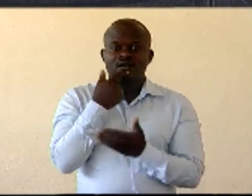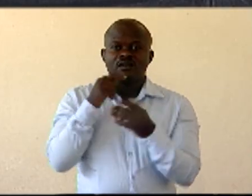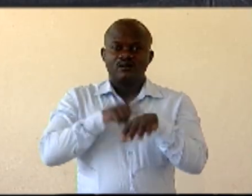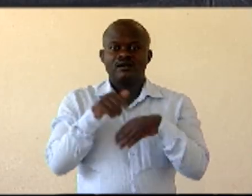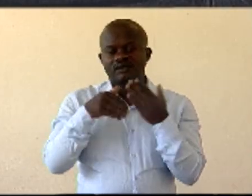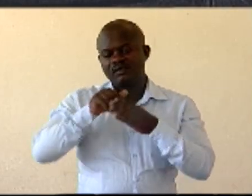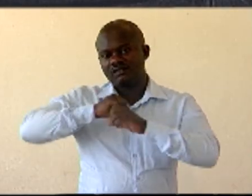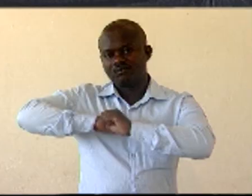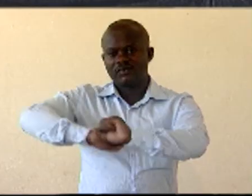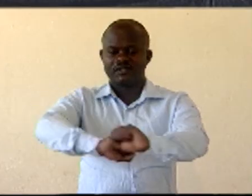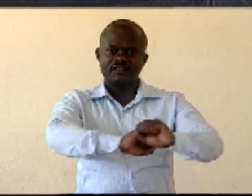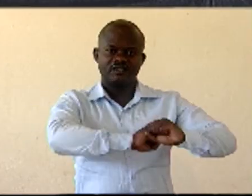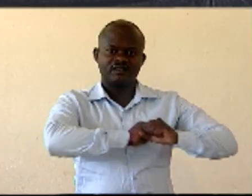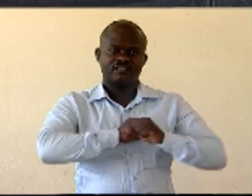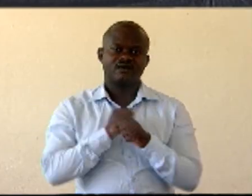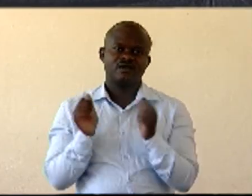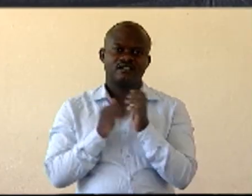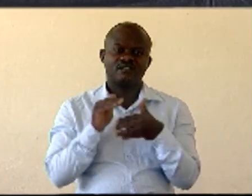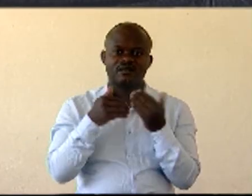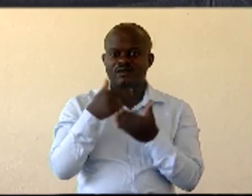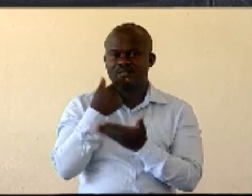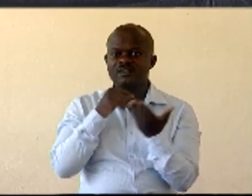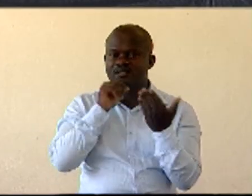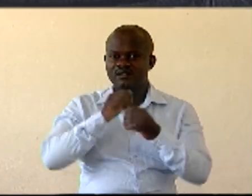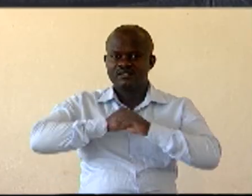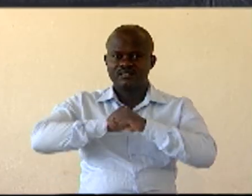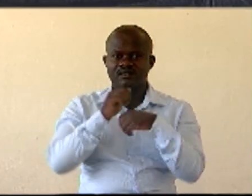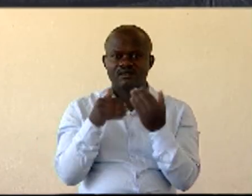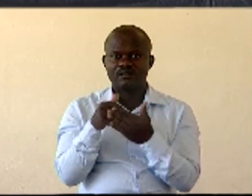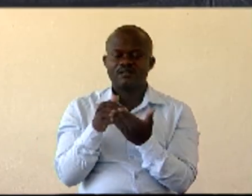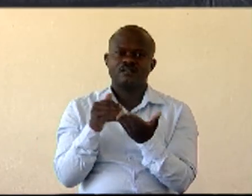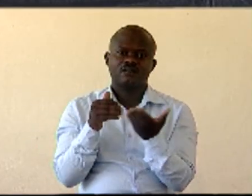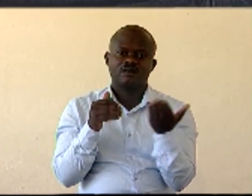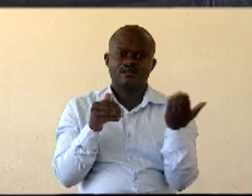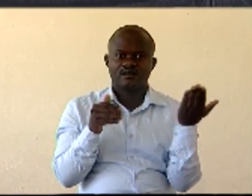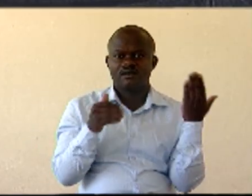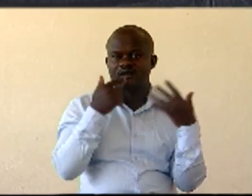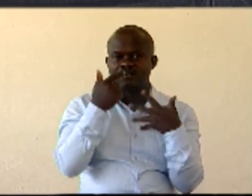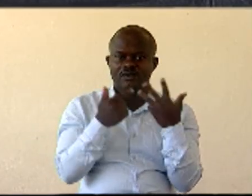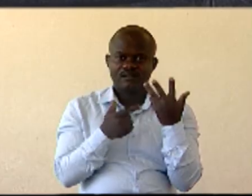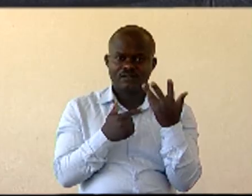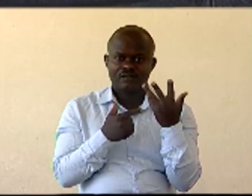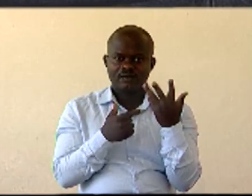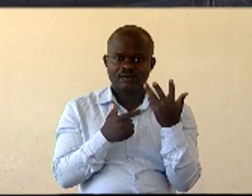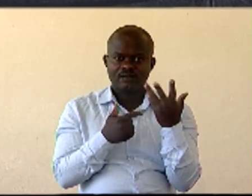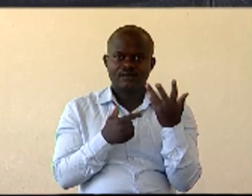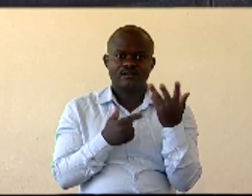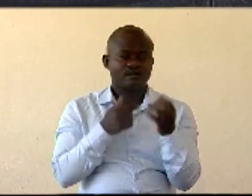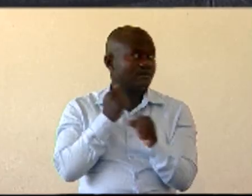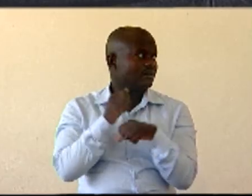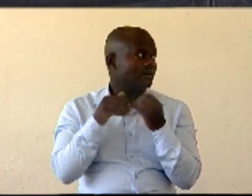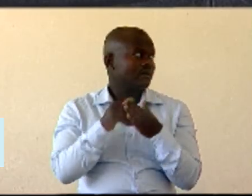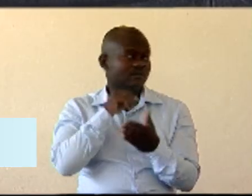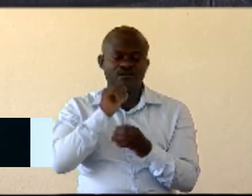it is protected. When it comes to unsafe, to unprotected sex, that is sex done when it is